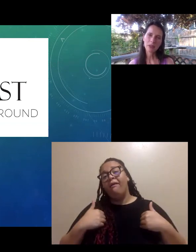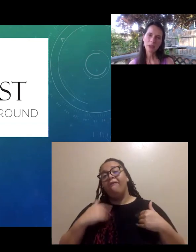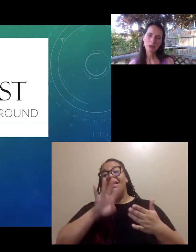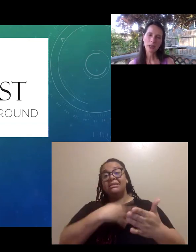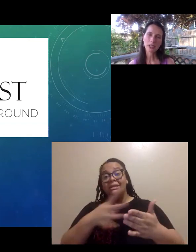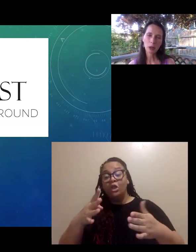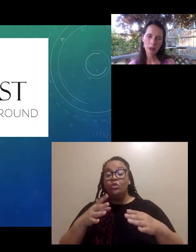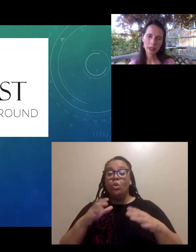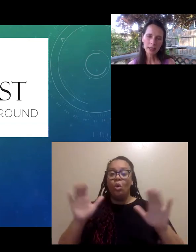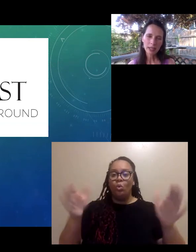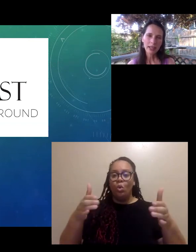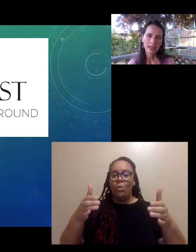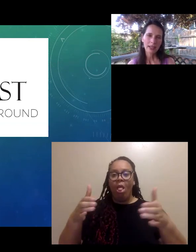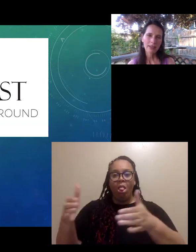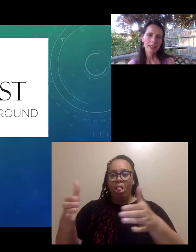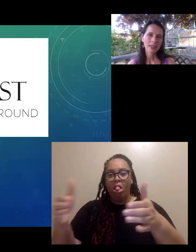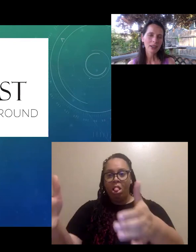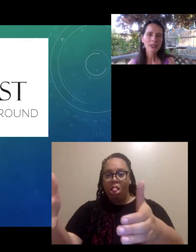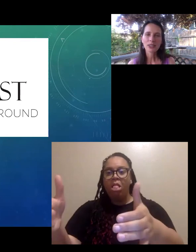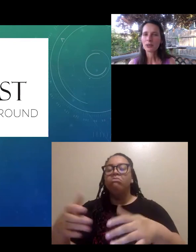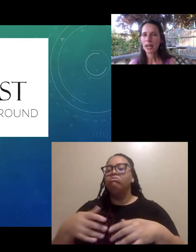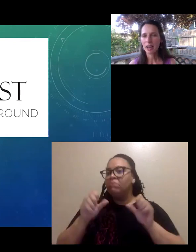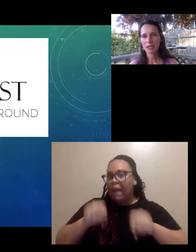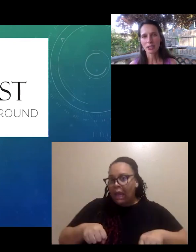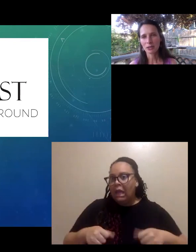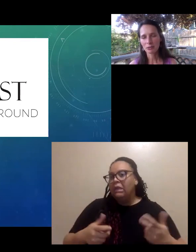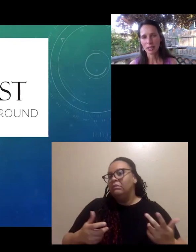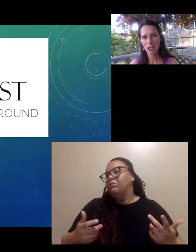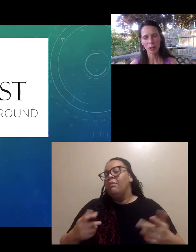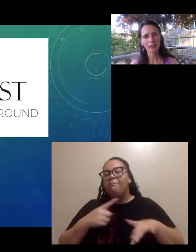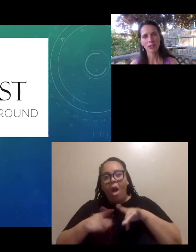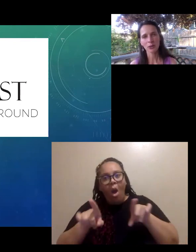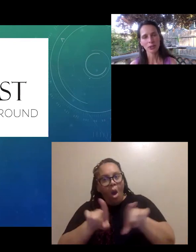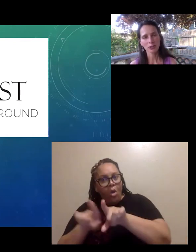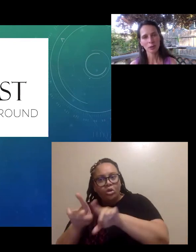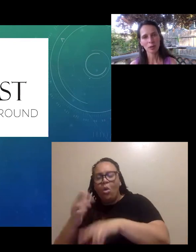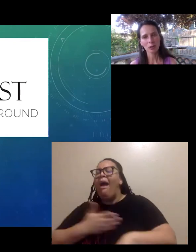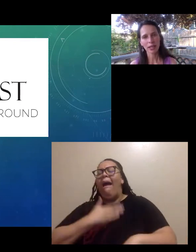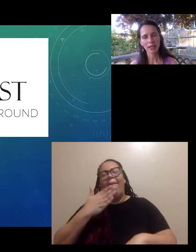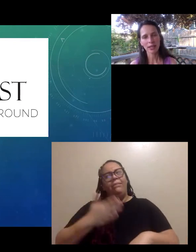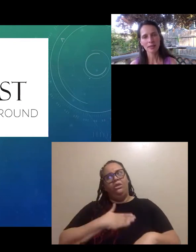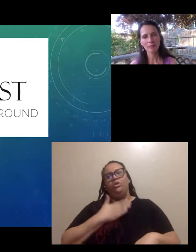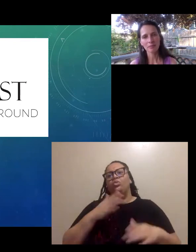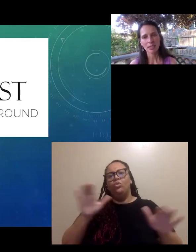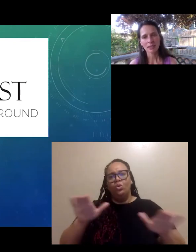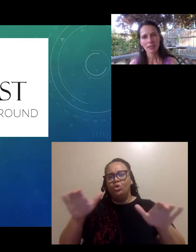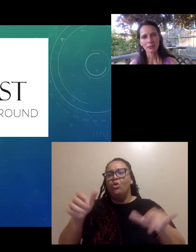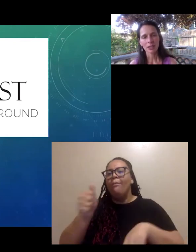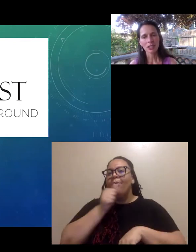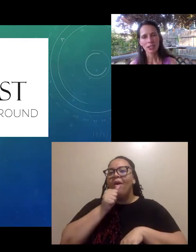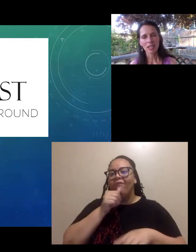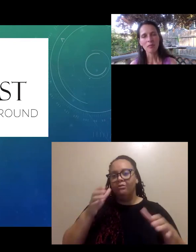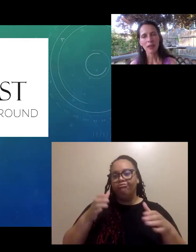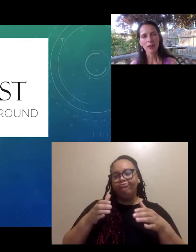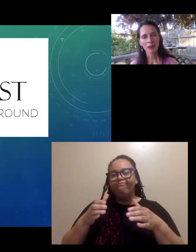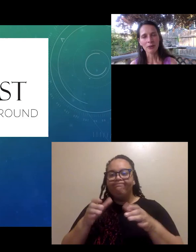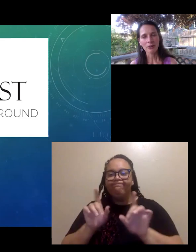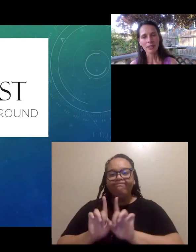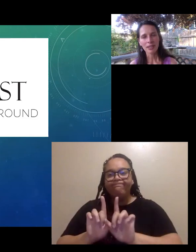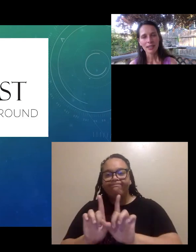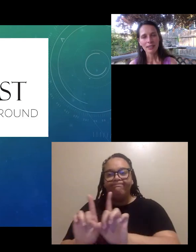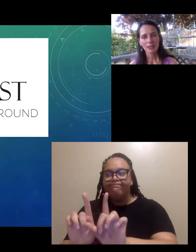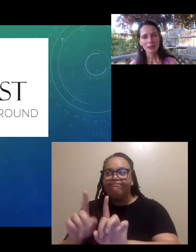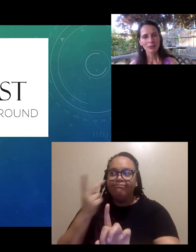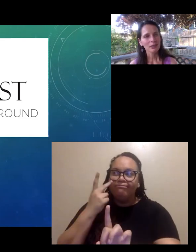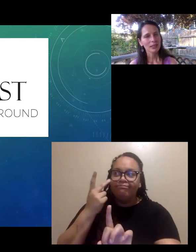couple of times a month through October, and then also happy to arrange private tours for people that, um, want to just come up on their